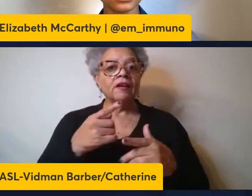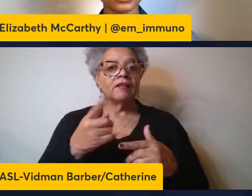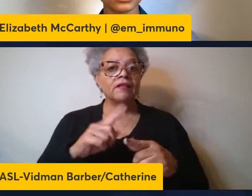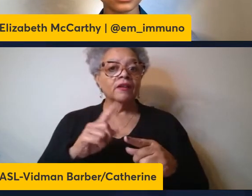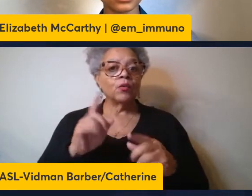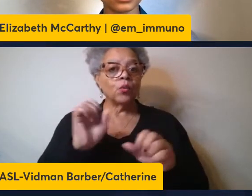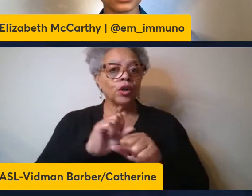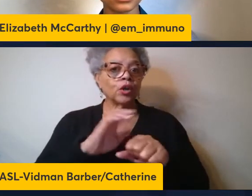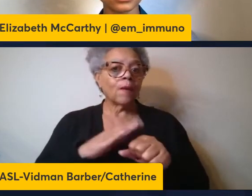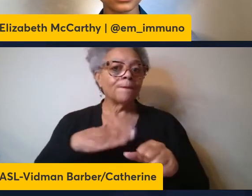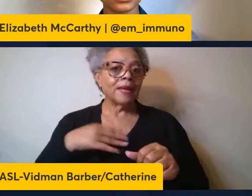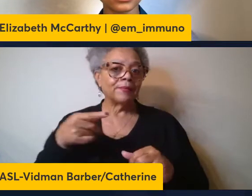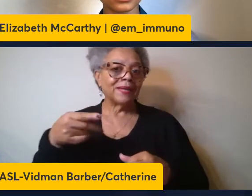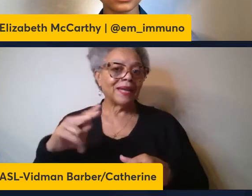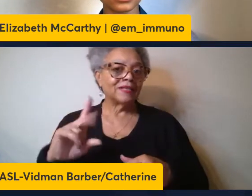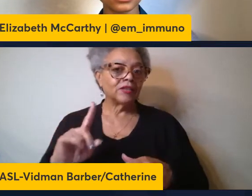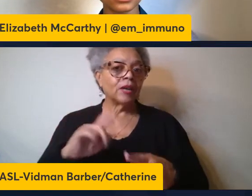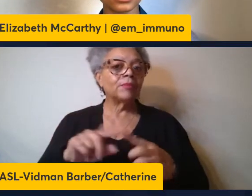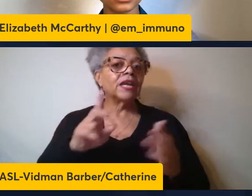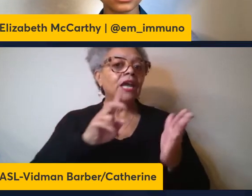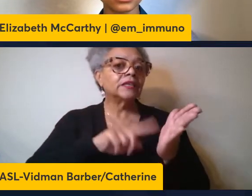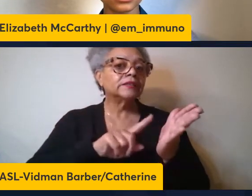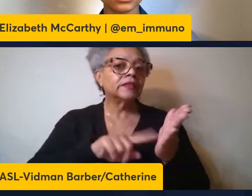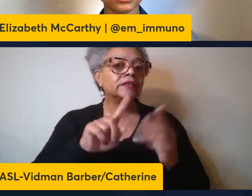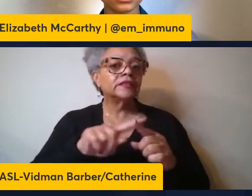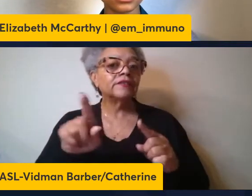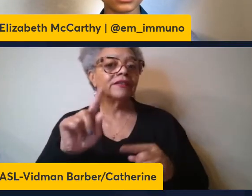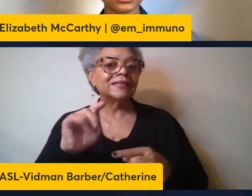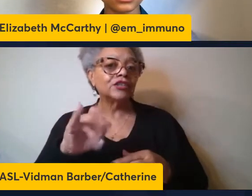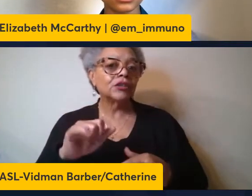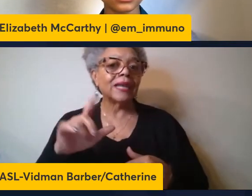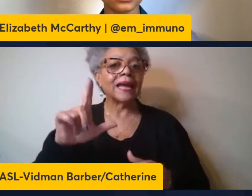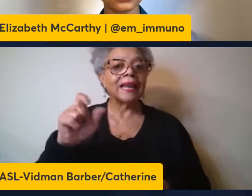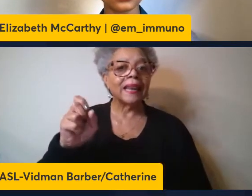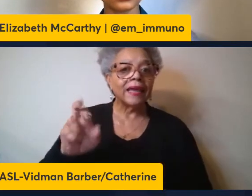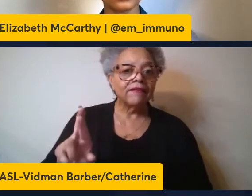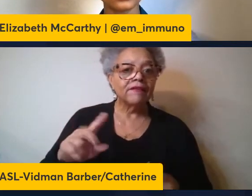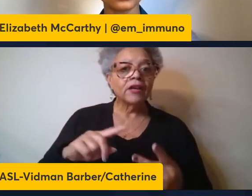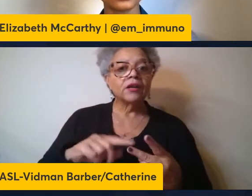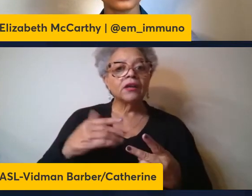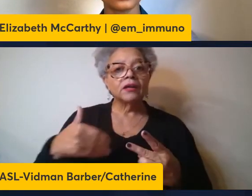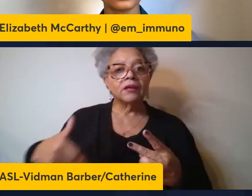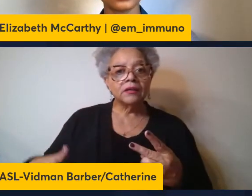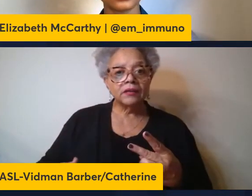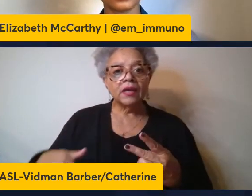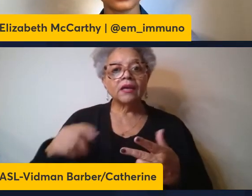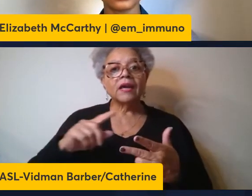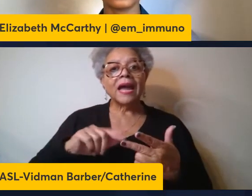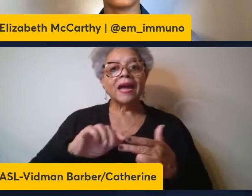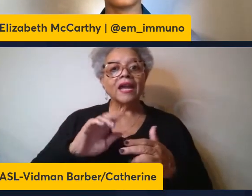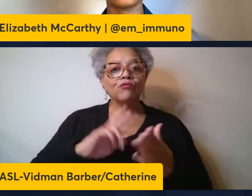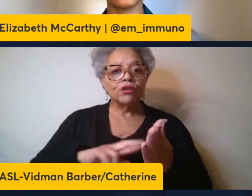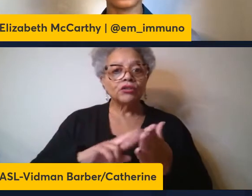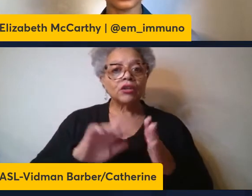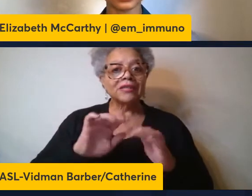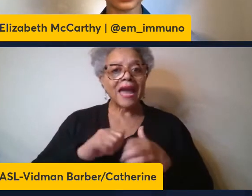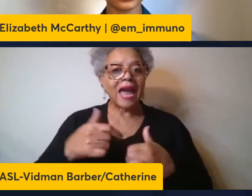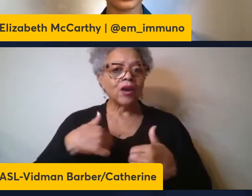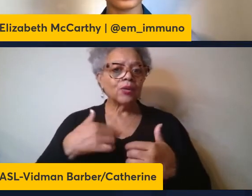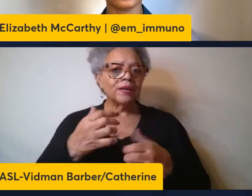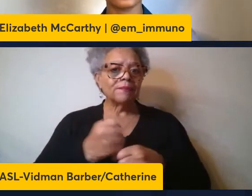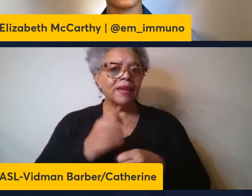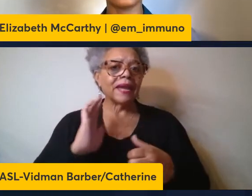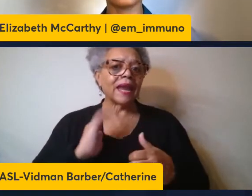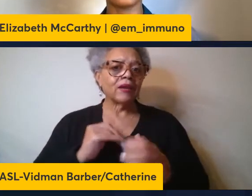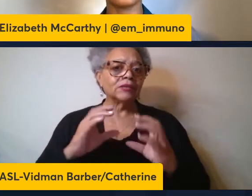PhD. But I looked into a few other tissues like the liver, currently the yolk sac as well, really trying to understand how we make our immune cells in